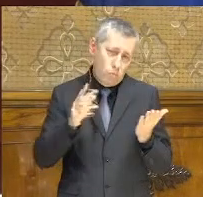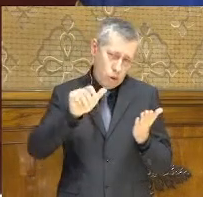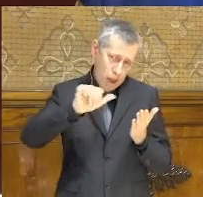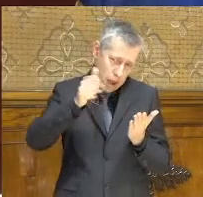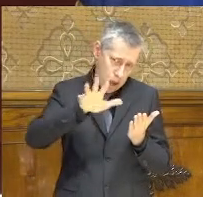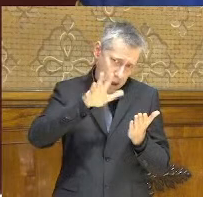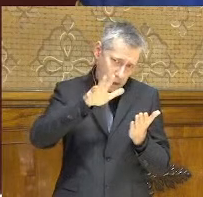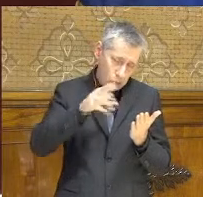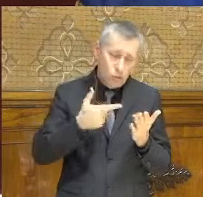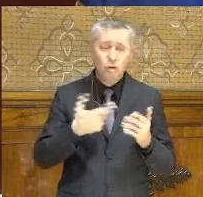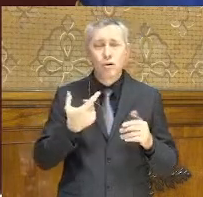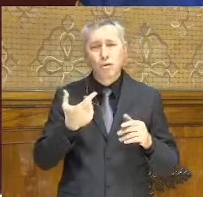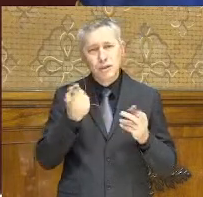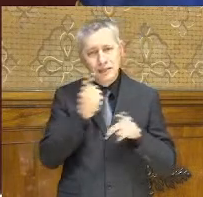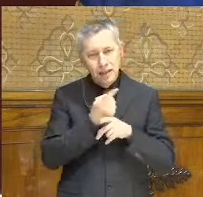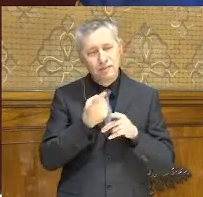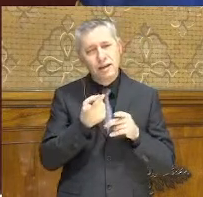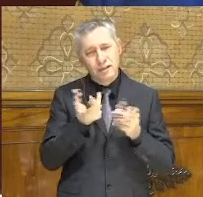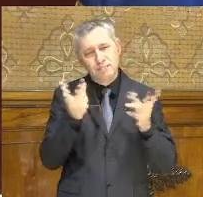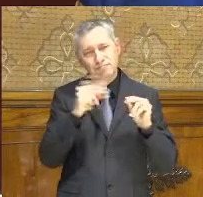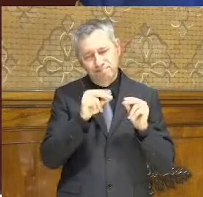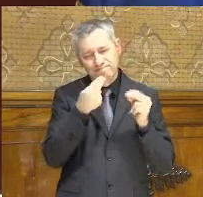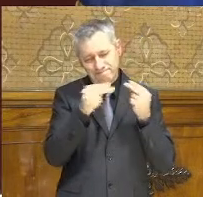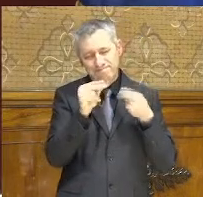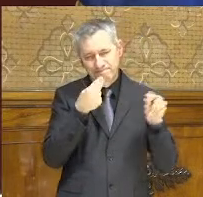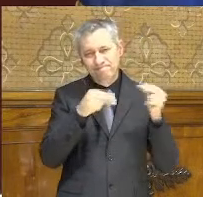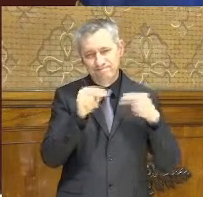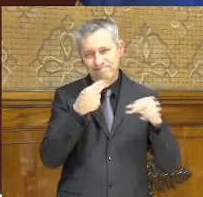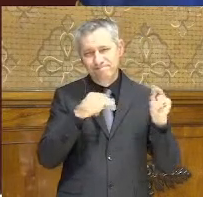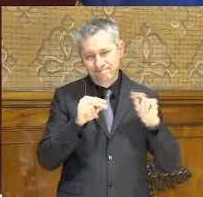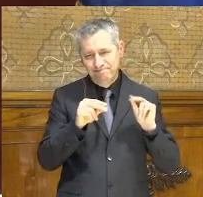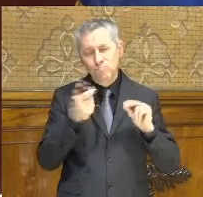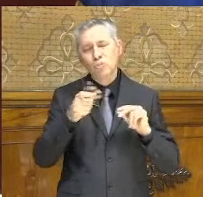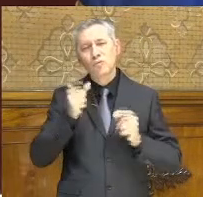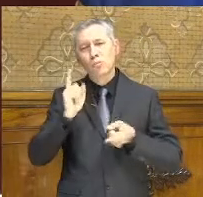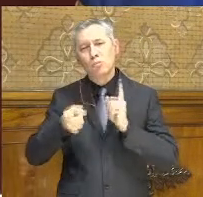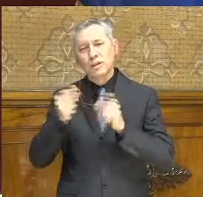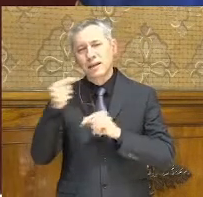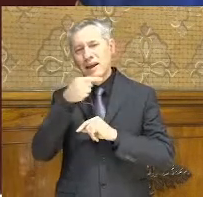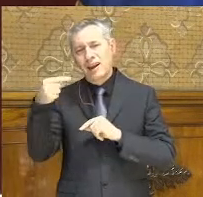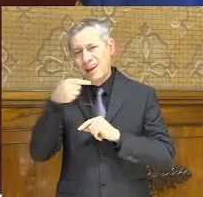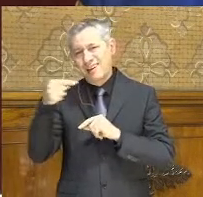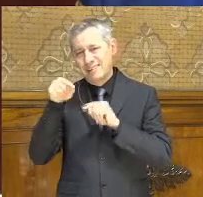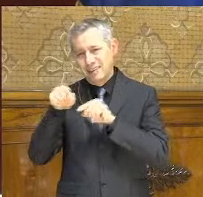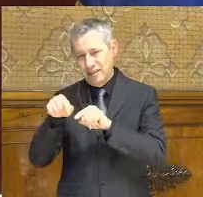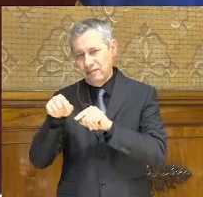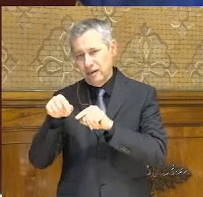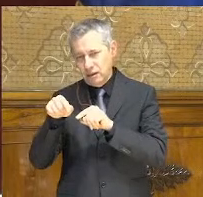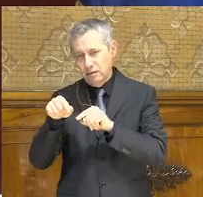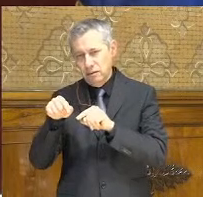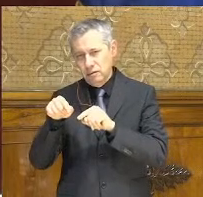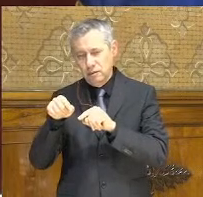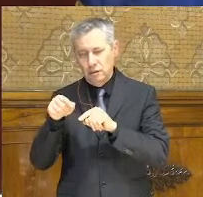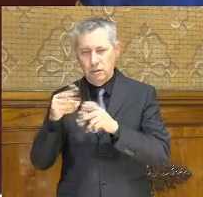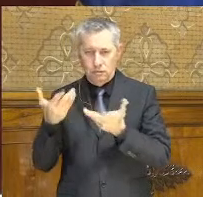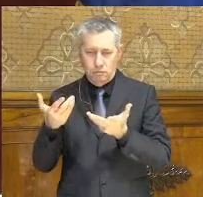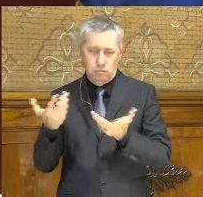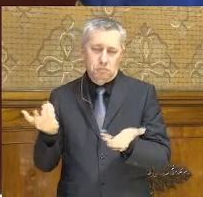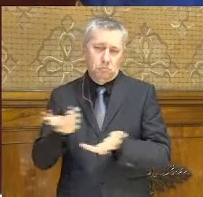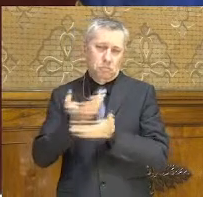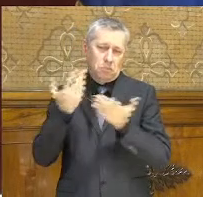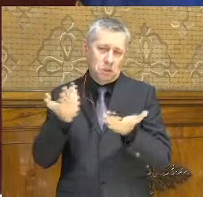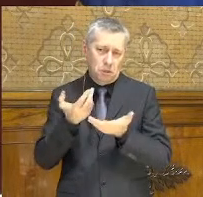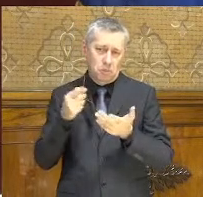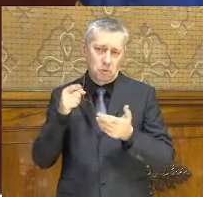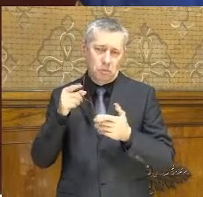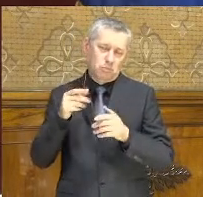or reformed by thinking through what Margalit calls negative politics. The